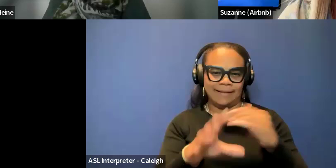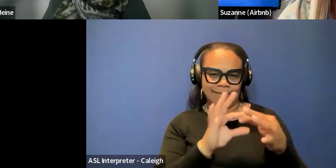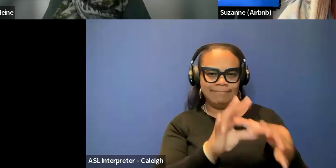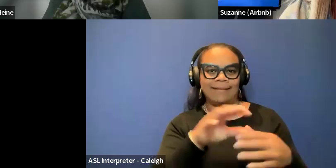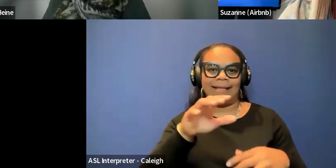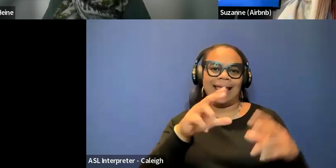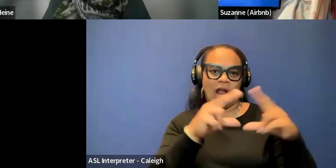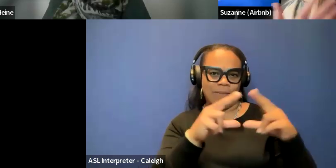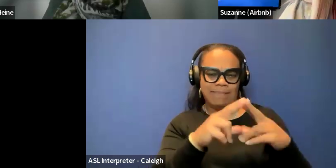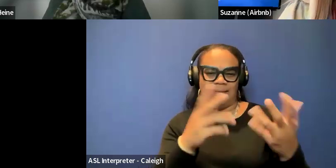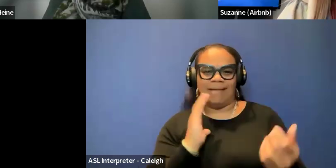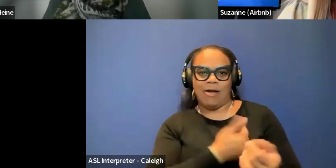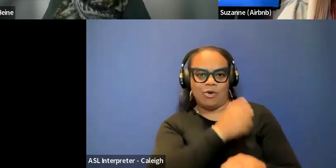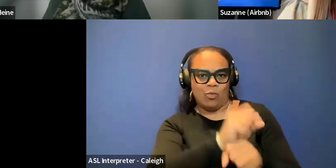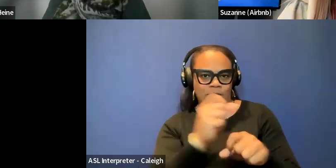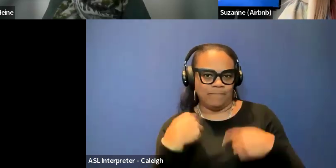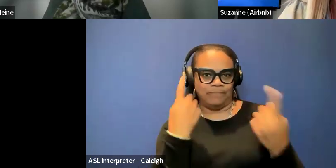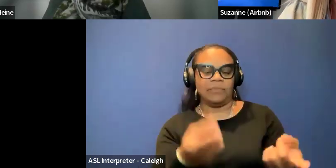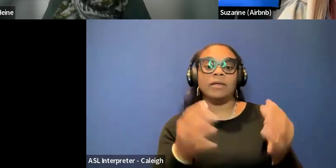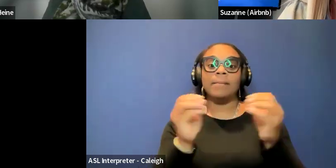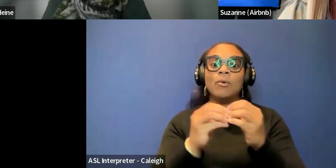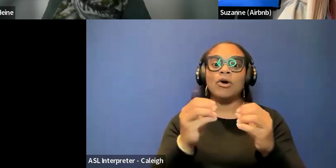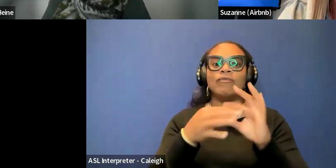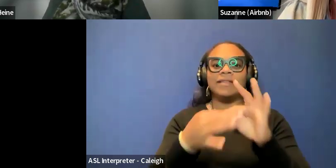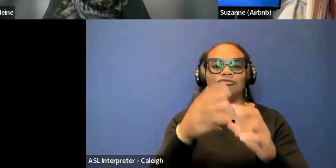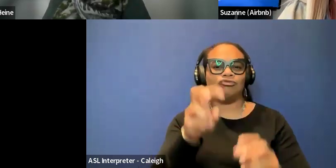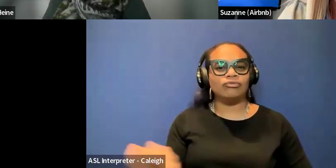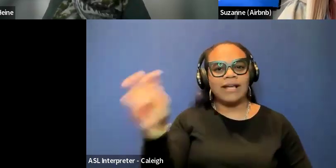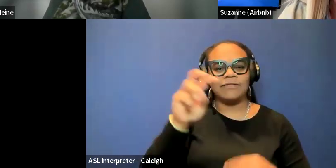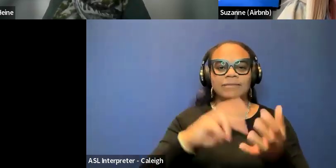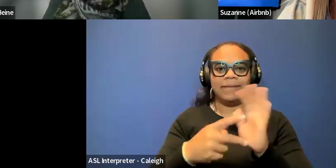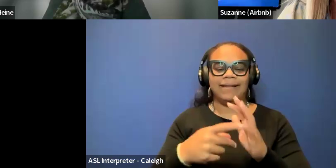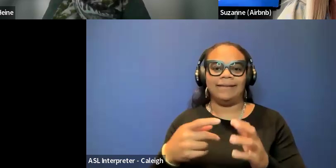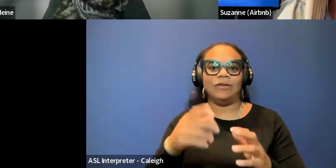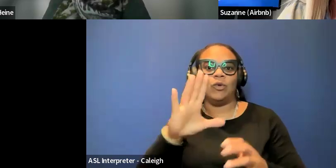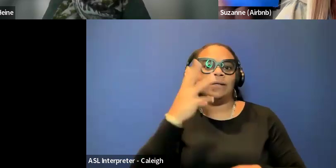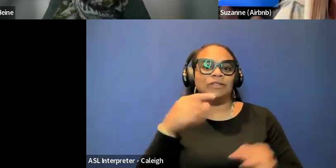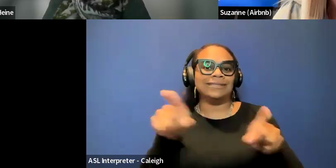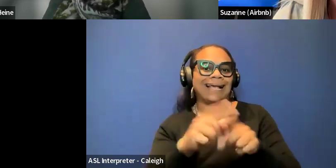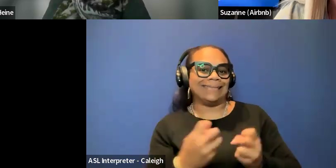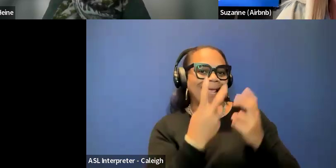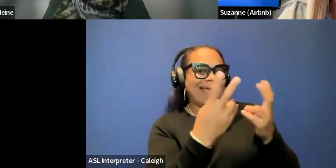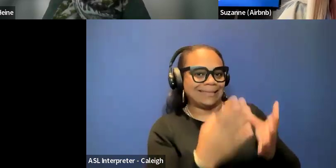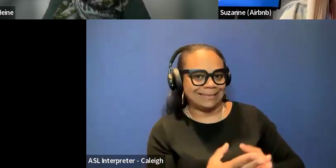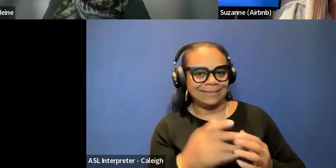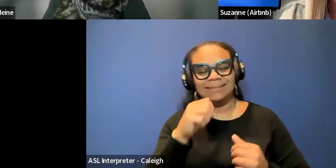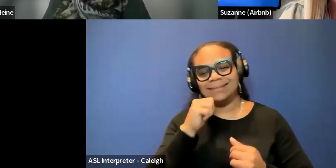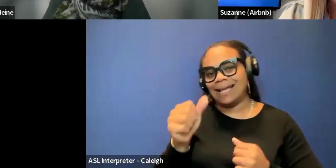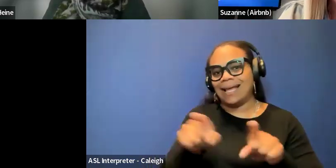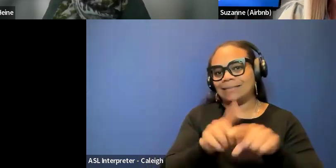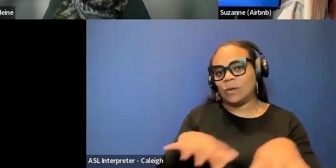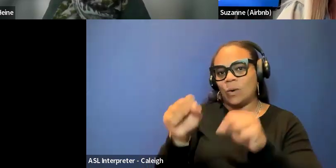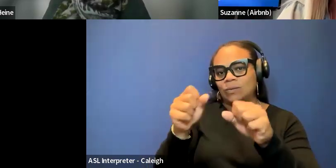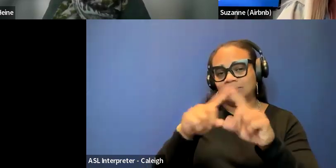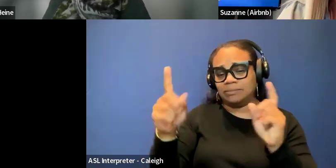work that we have done. This is more around traveling, so using Airbnb as a guest rather than a host, but I'm hoping it's relevant for the audience